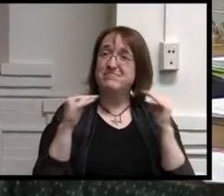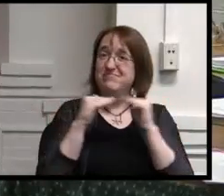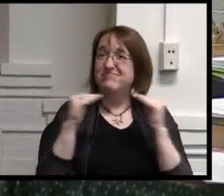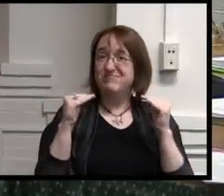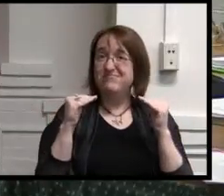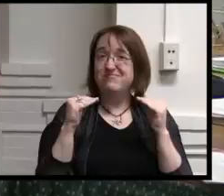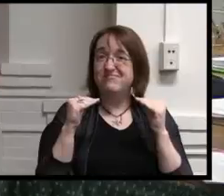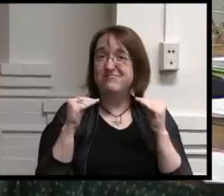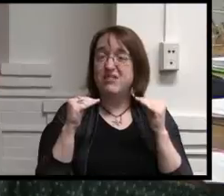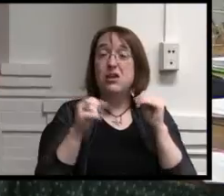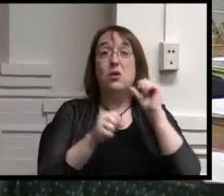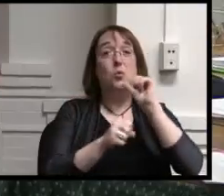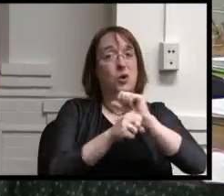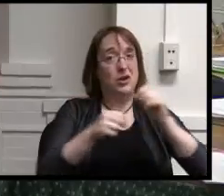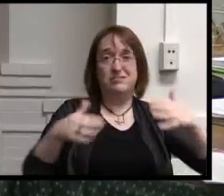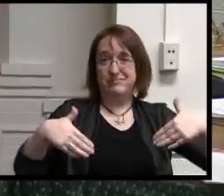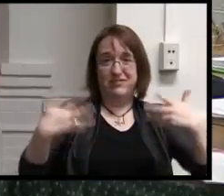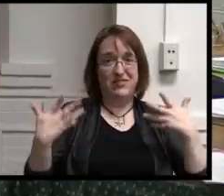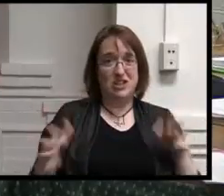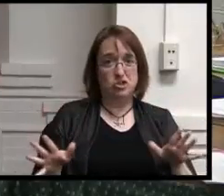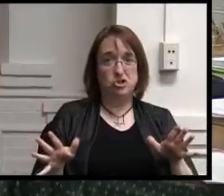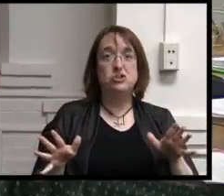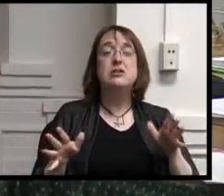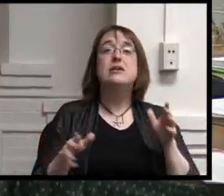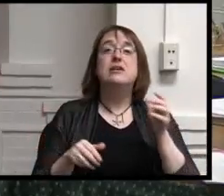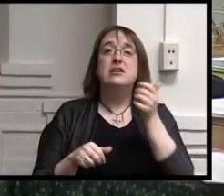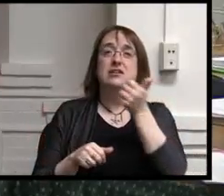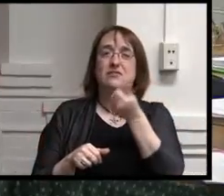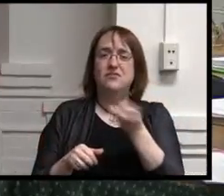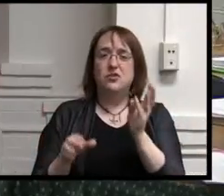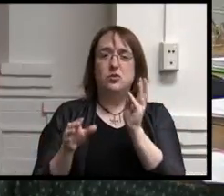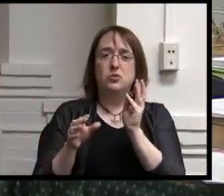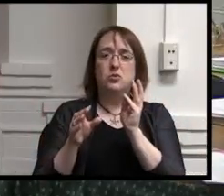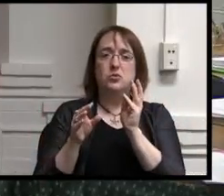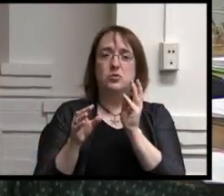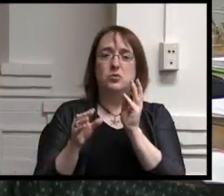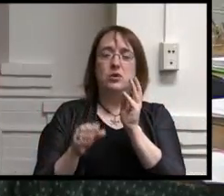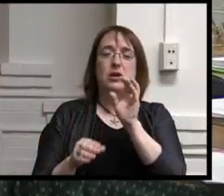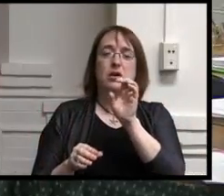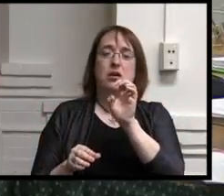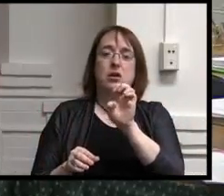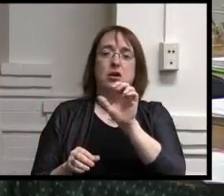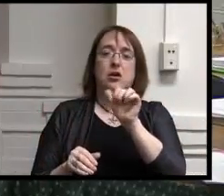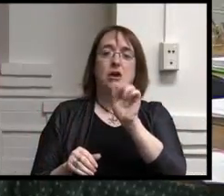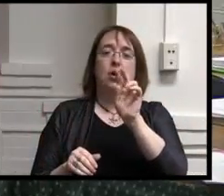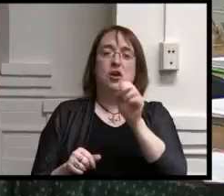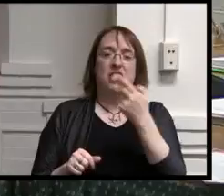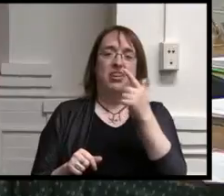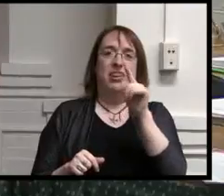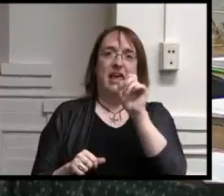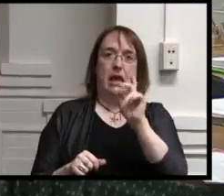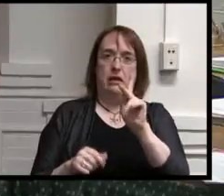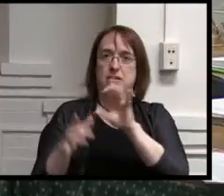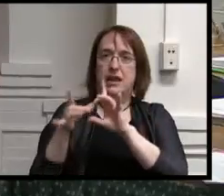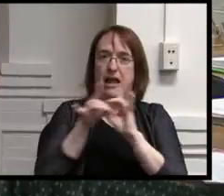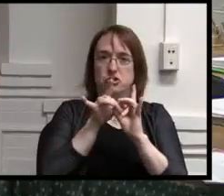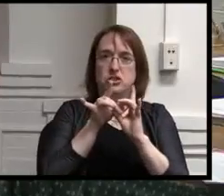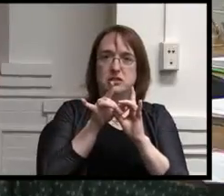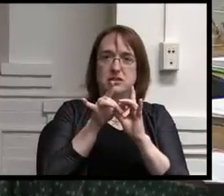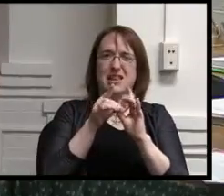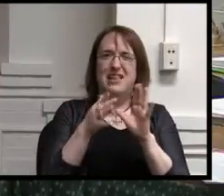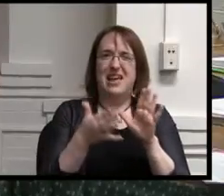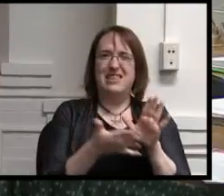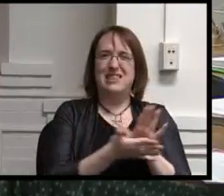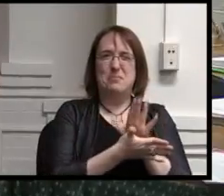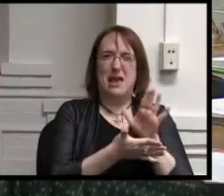but our work isn't done. We have a series of Earthlink connections that some of which the paper trail on is